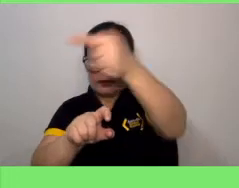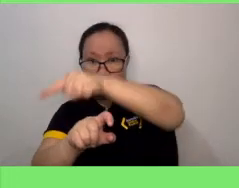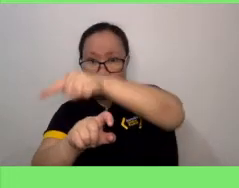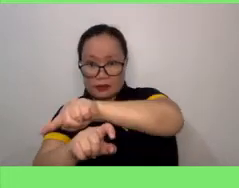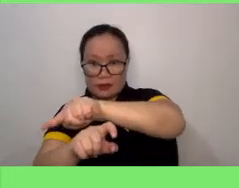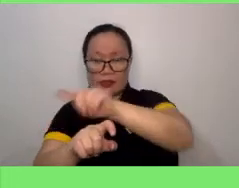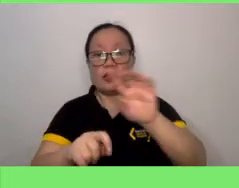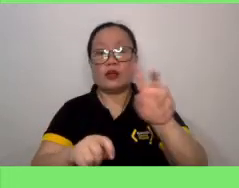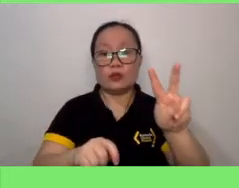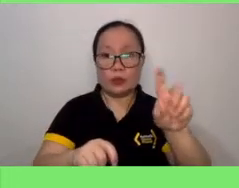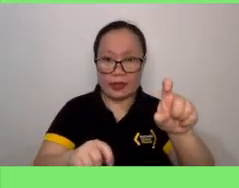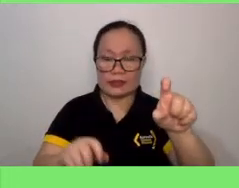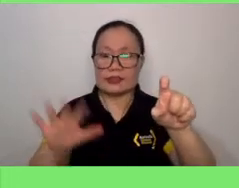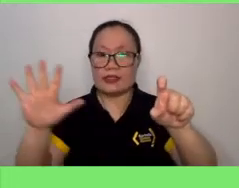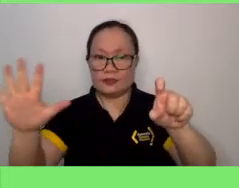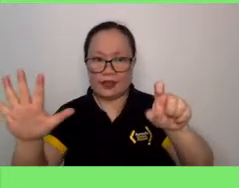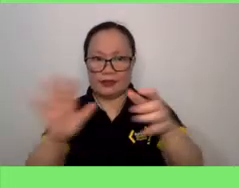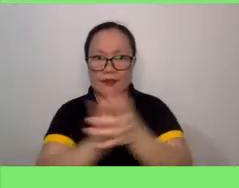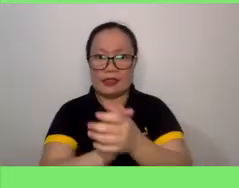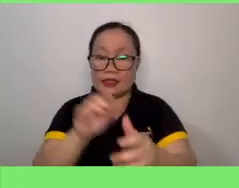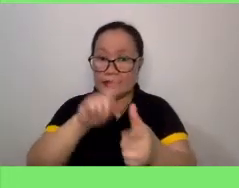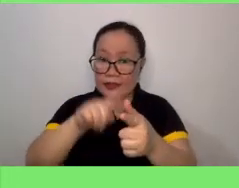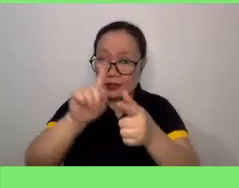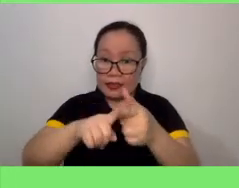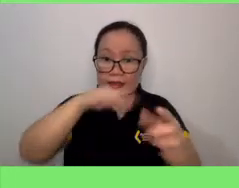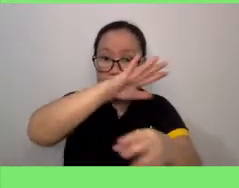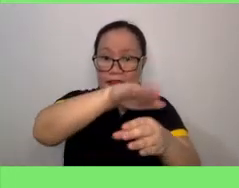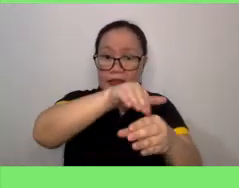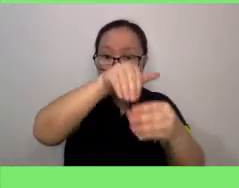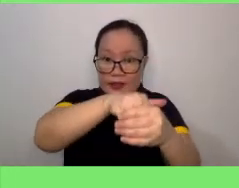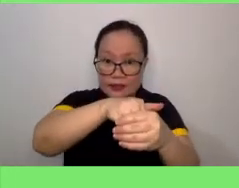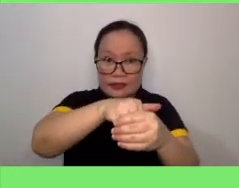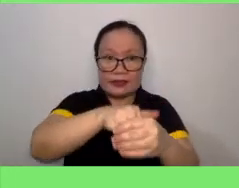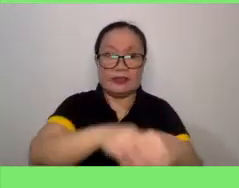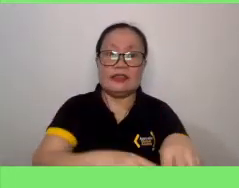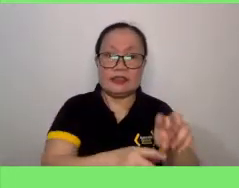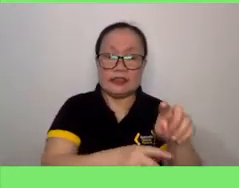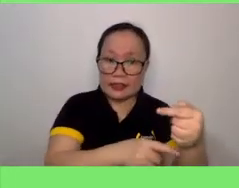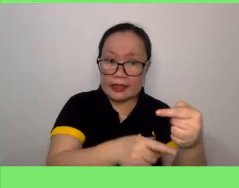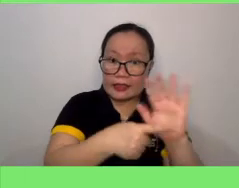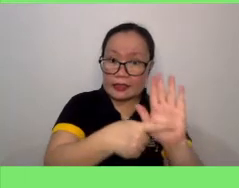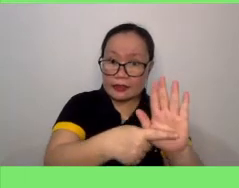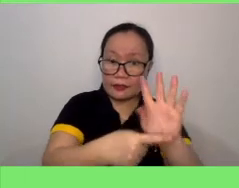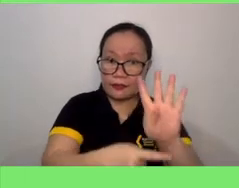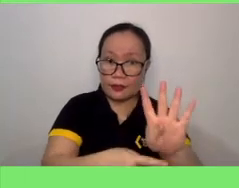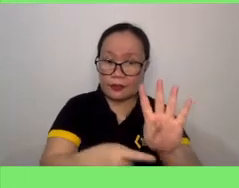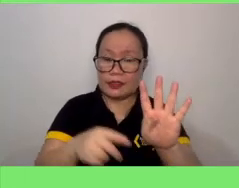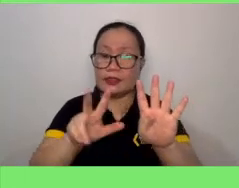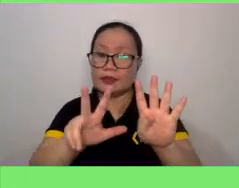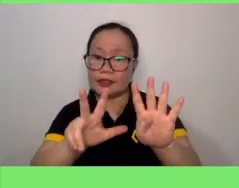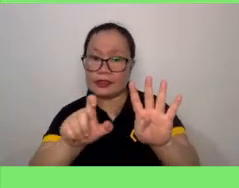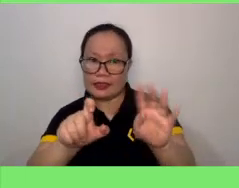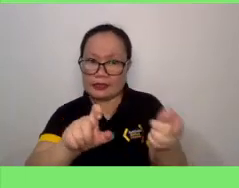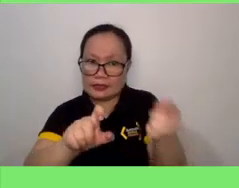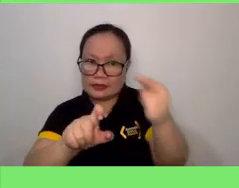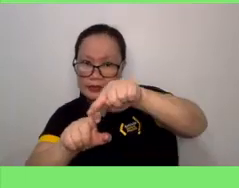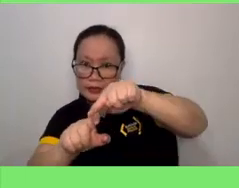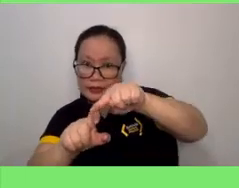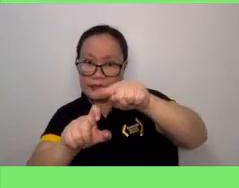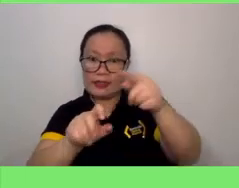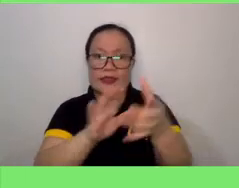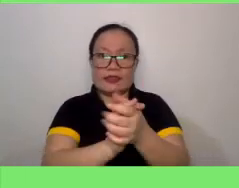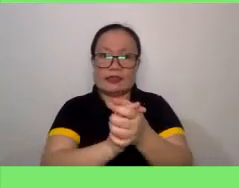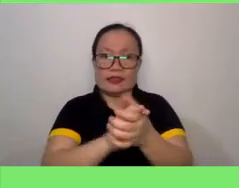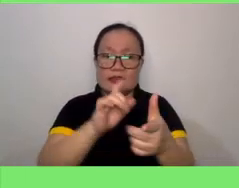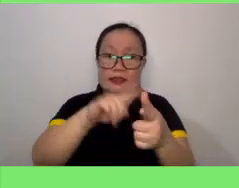gilid. 2x and 5. Inner, yung nasa loob, nasa gitna. So, negative 4, 3x. And then,